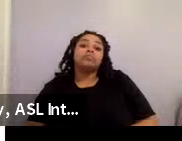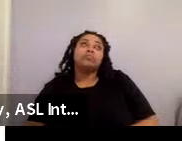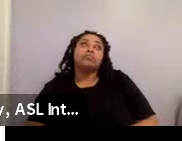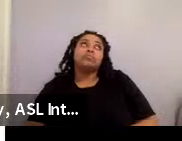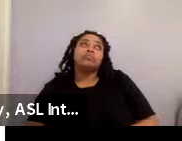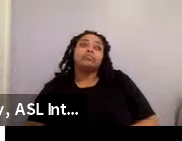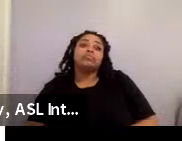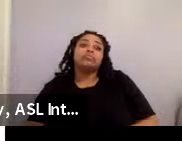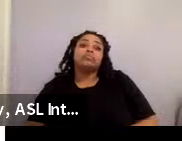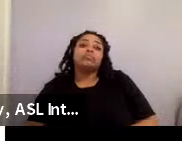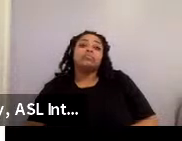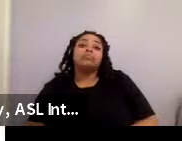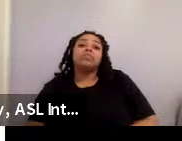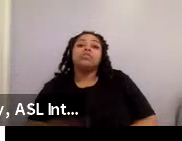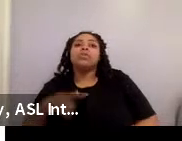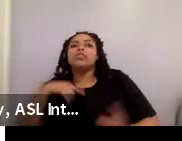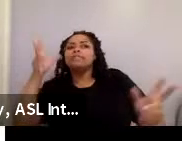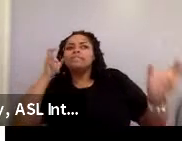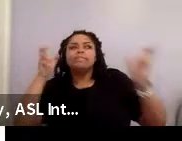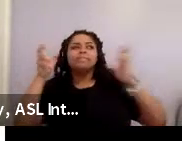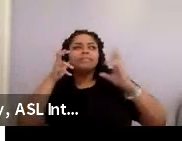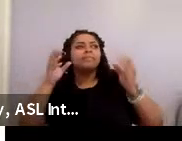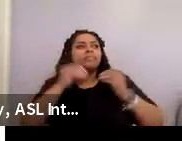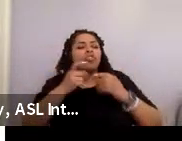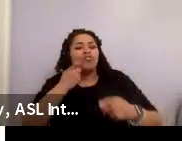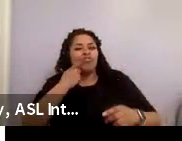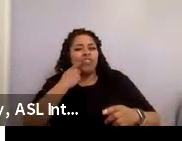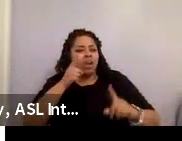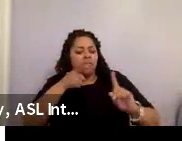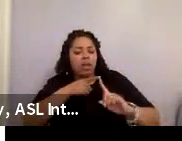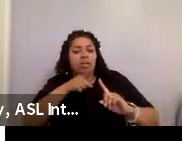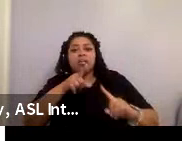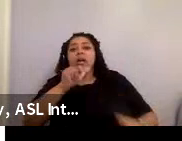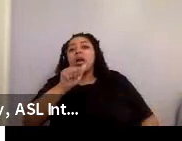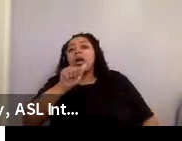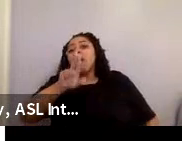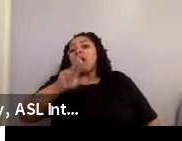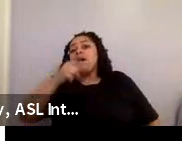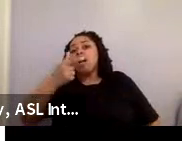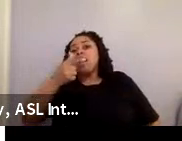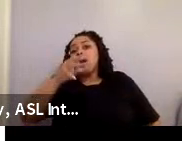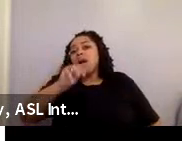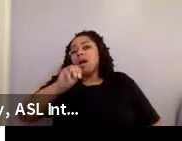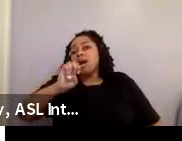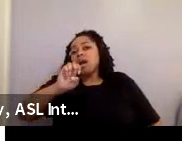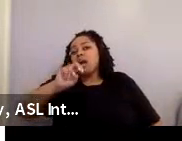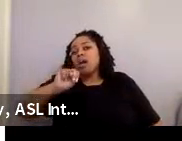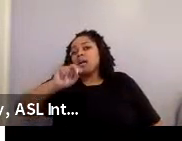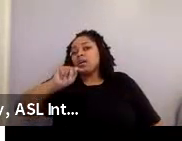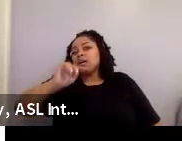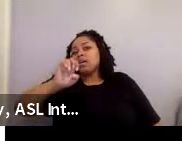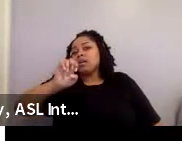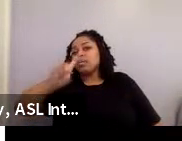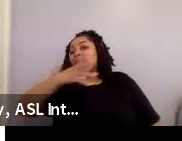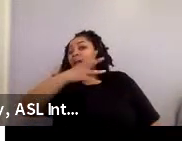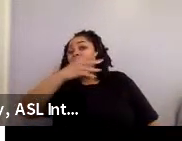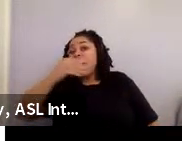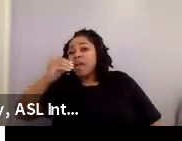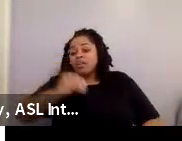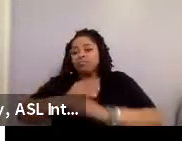So we started to hear a lot more recently about augmented and virtual reality.